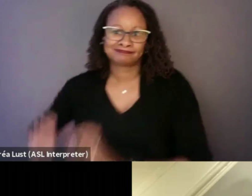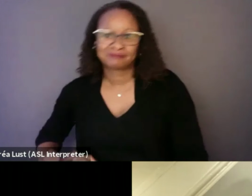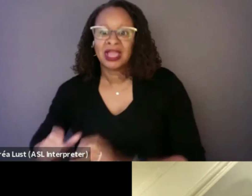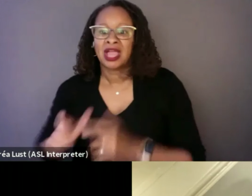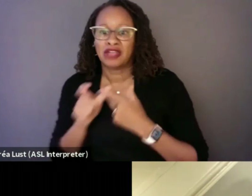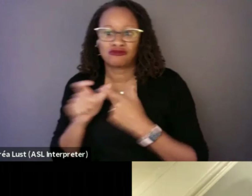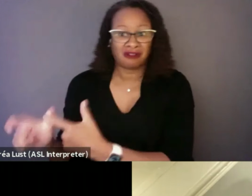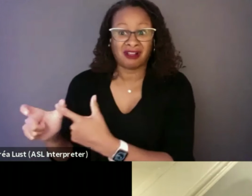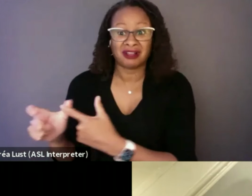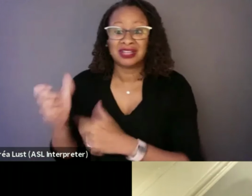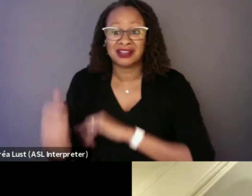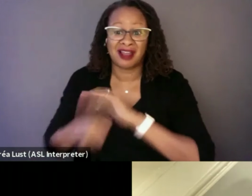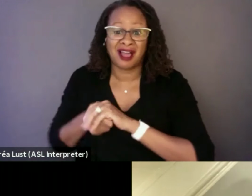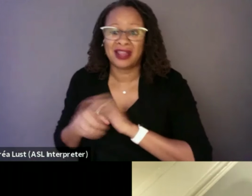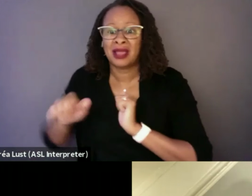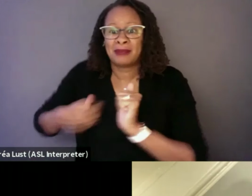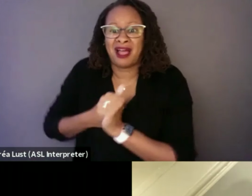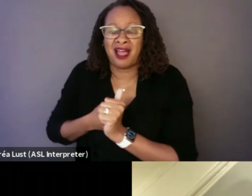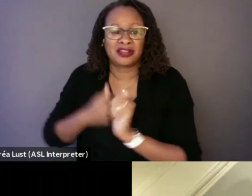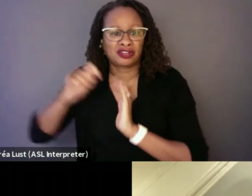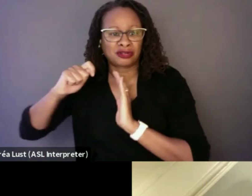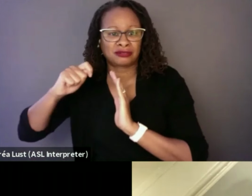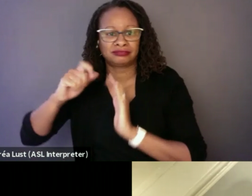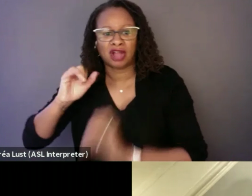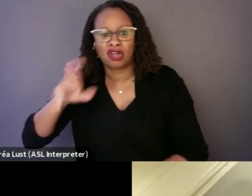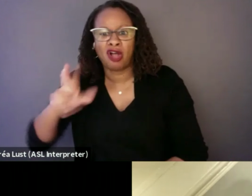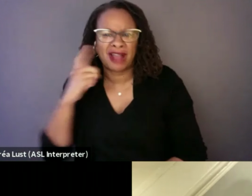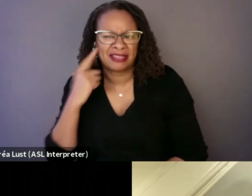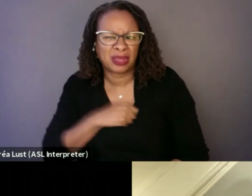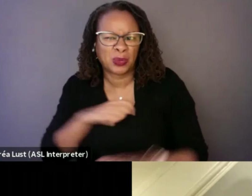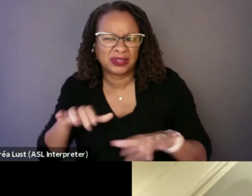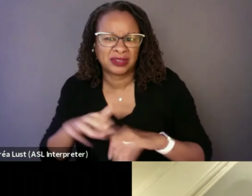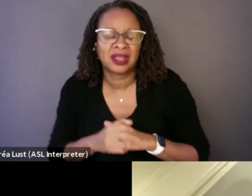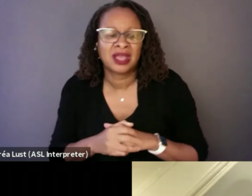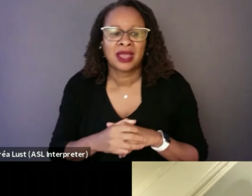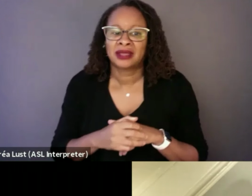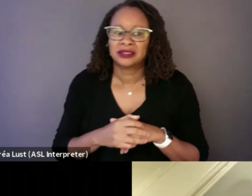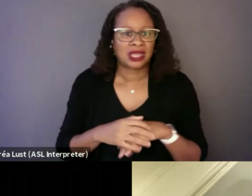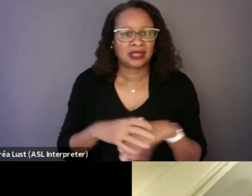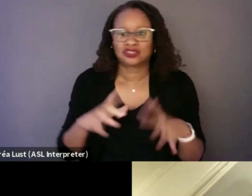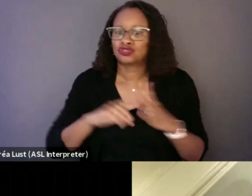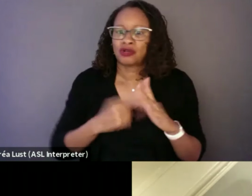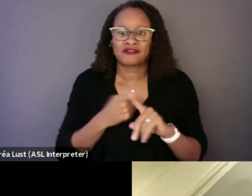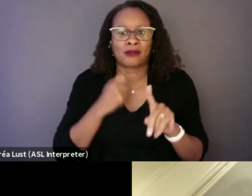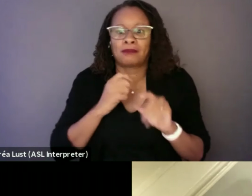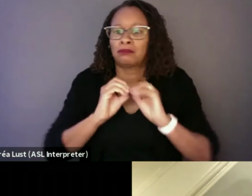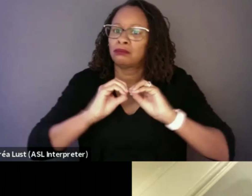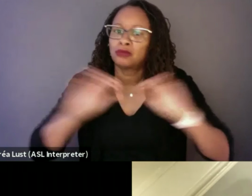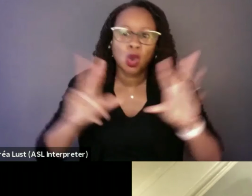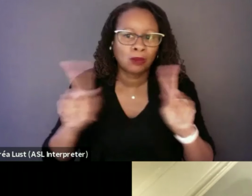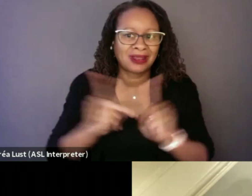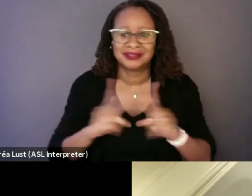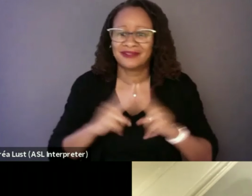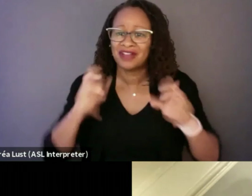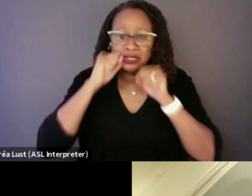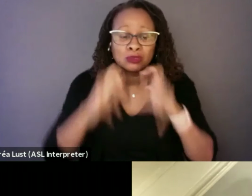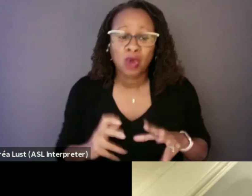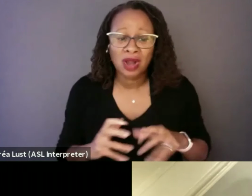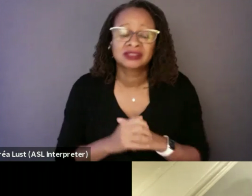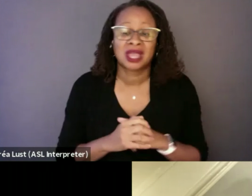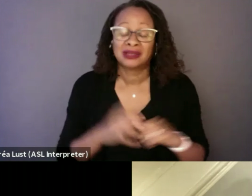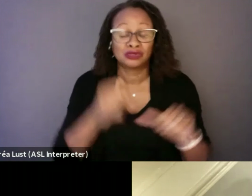into hiding behind a car. I think we did, but it came out of nowhere, and it was very surprised and